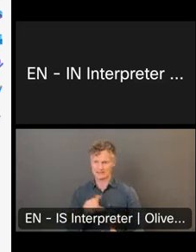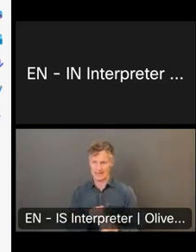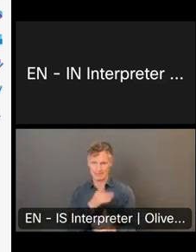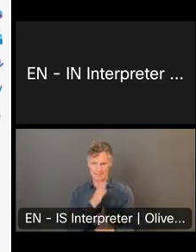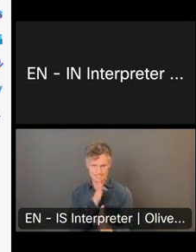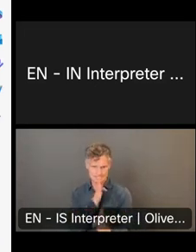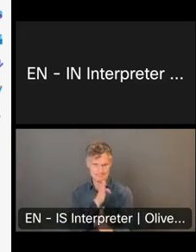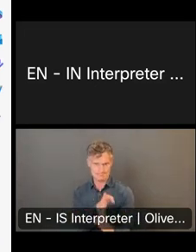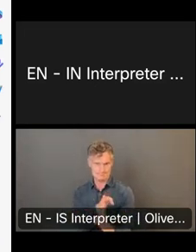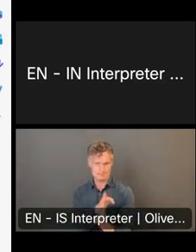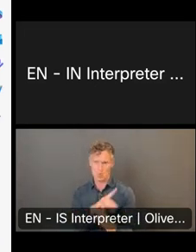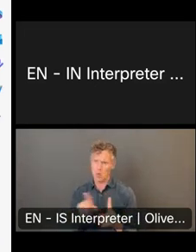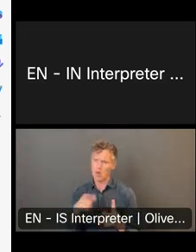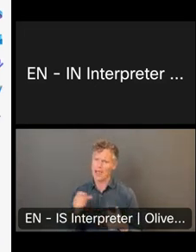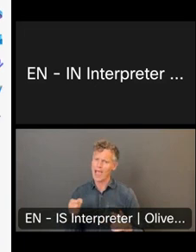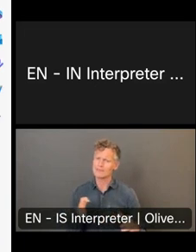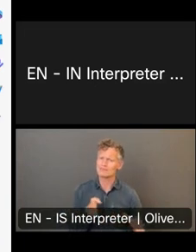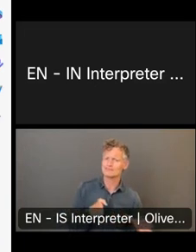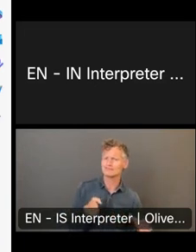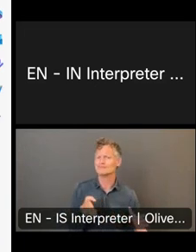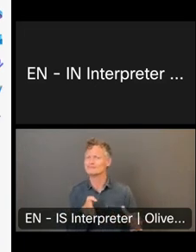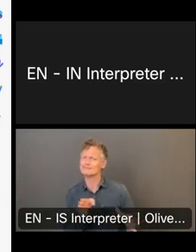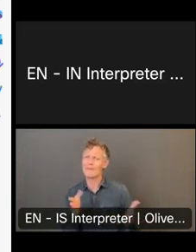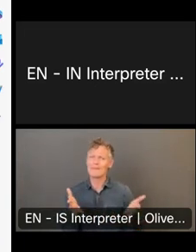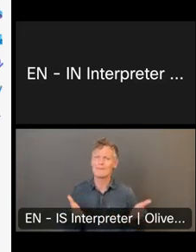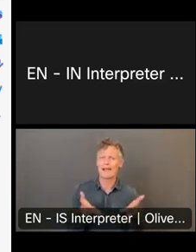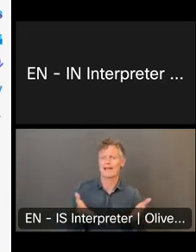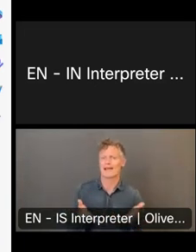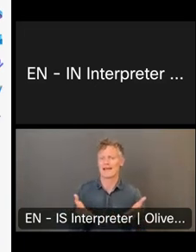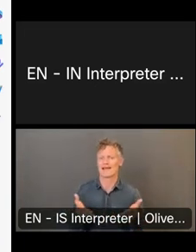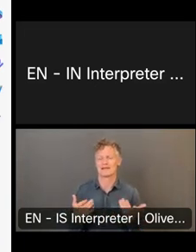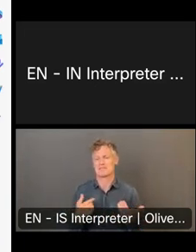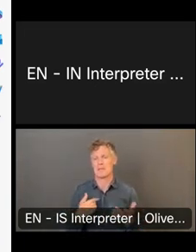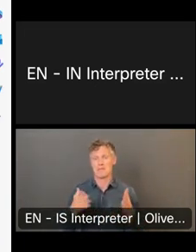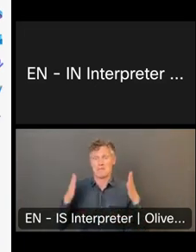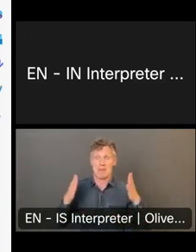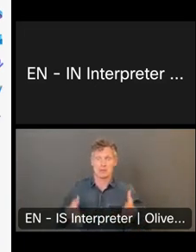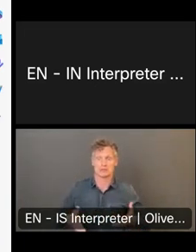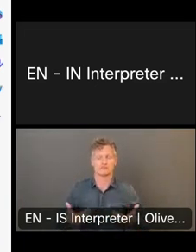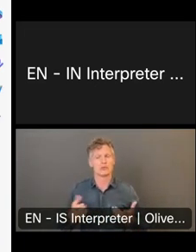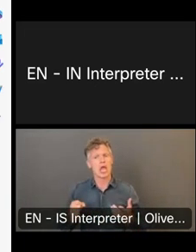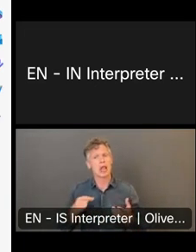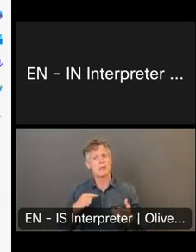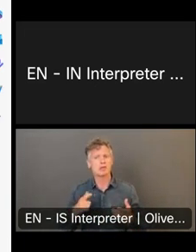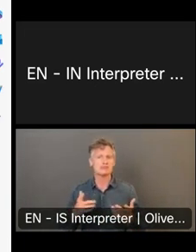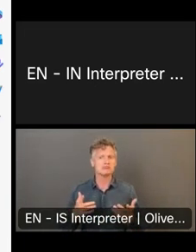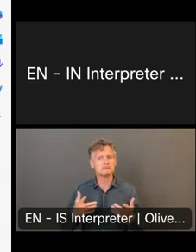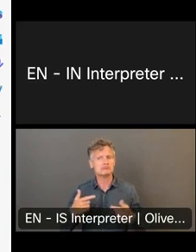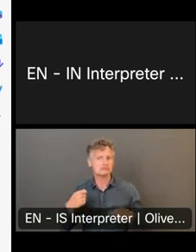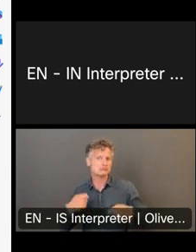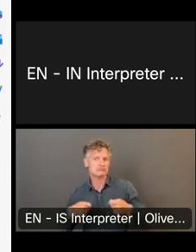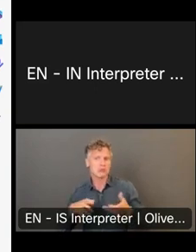with what you need to do and what you don't have to do, is voluntarily elaborated, complicated in various